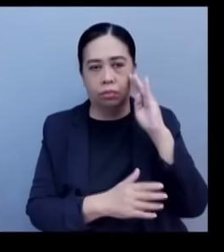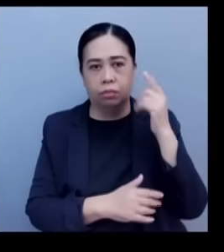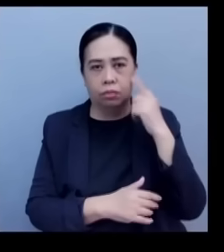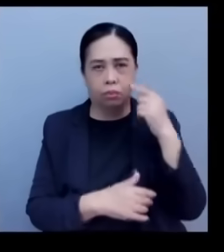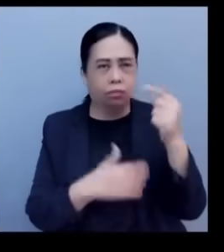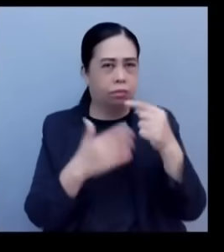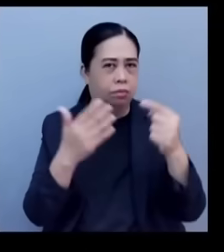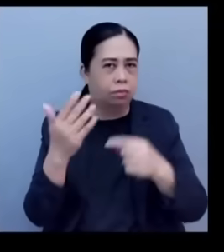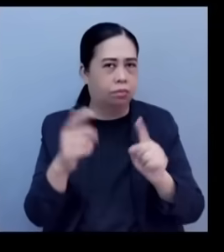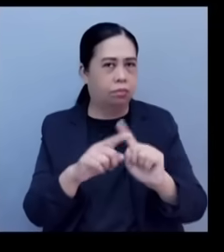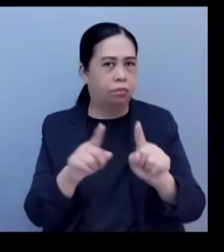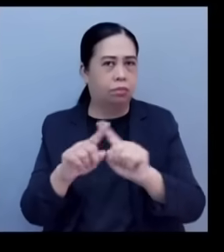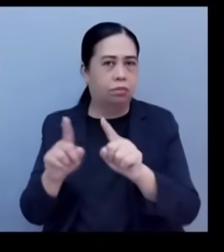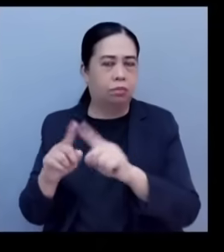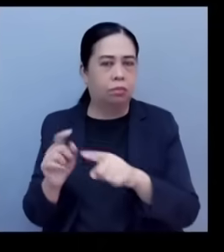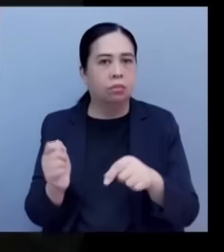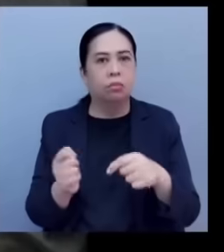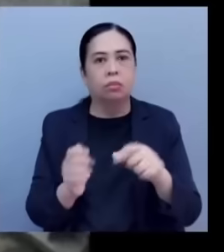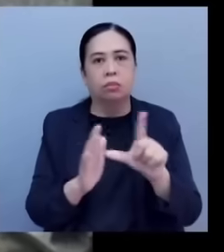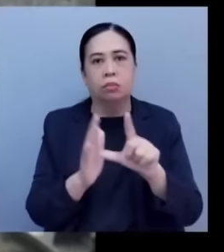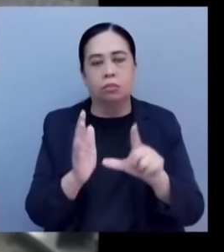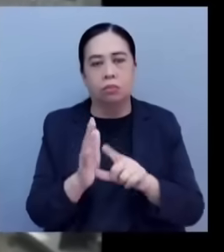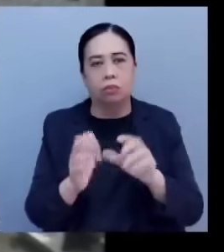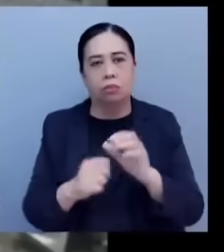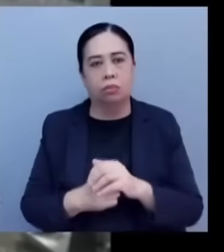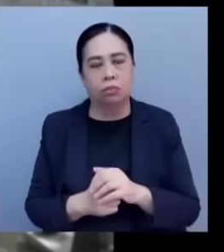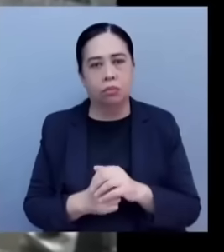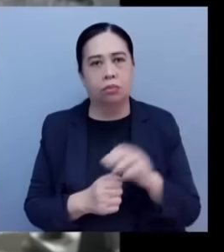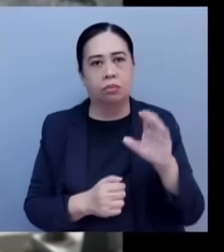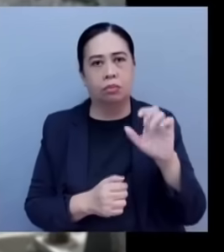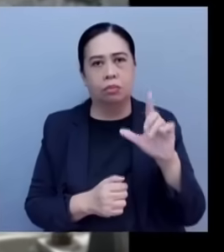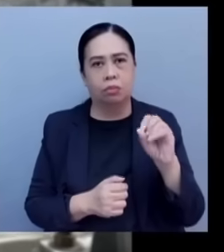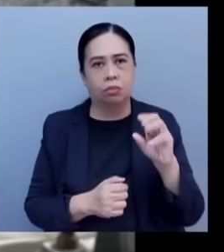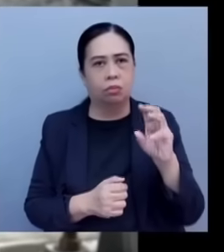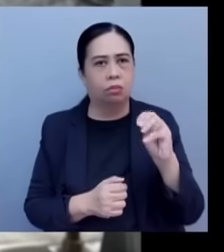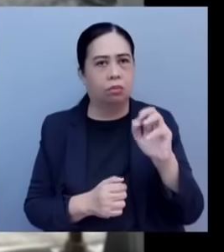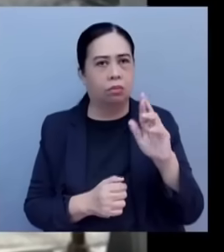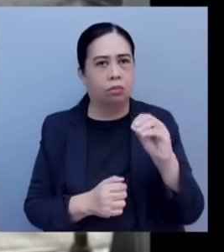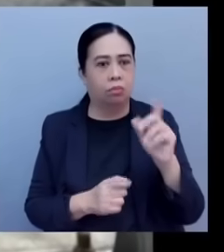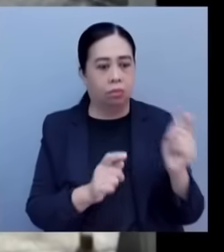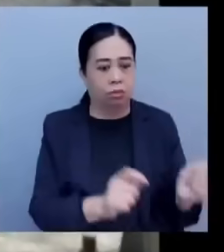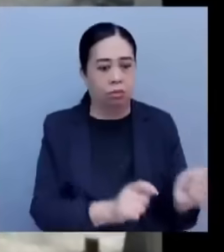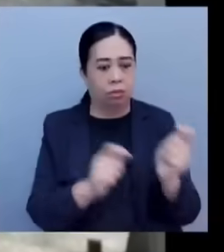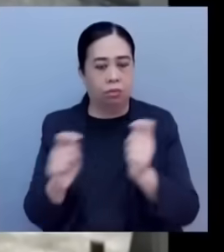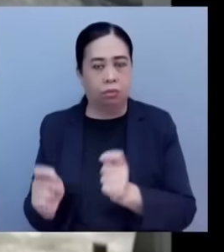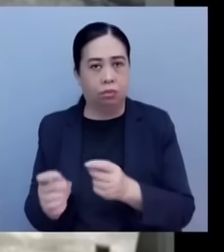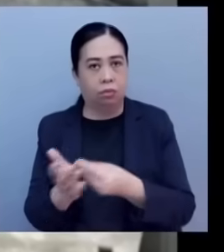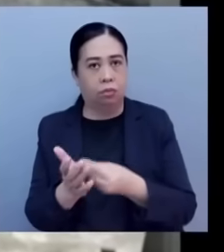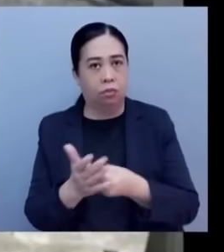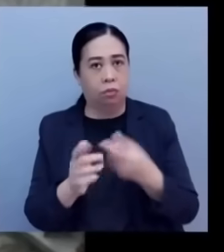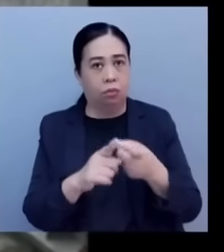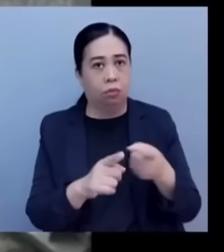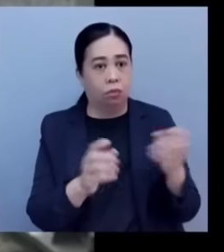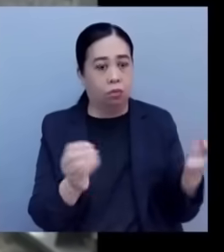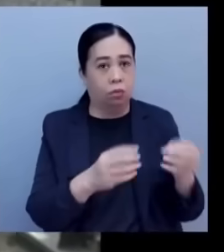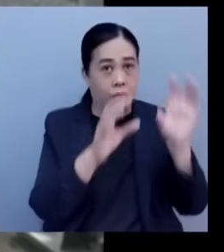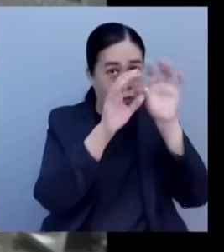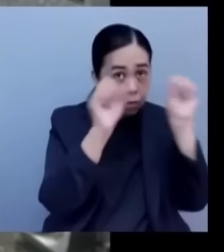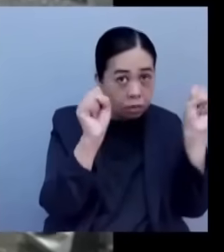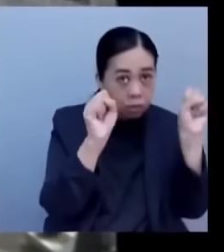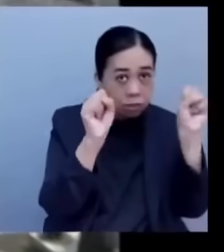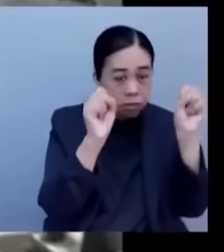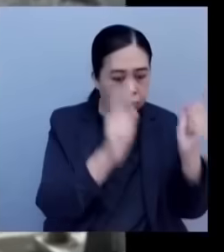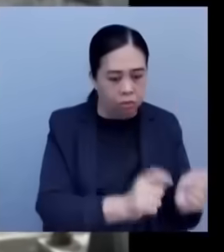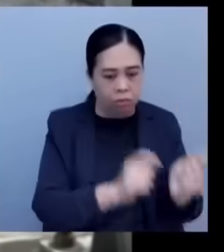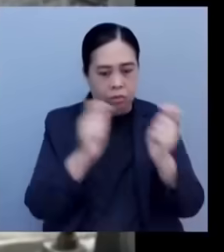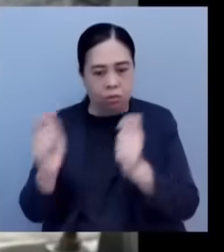and former Department of Finance Undersecretary Shelo Magno said the transfer of funds from the Office of the President to the OVP as